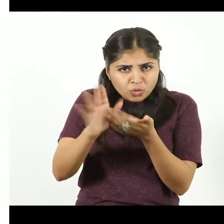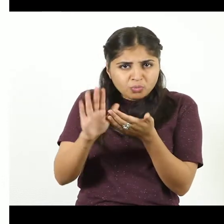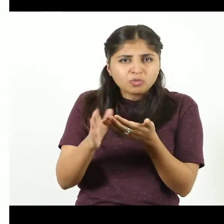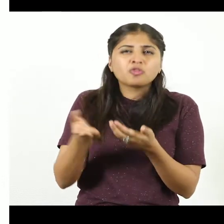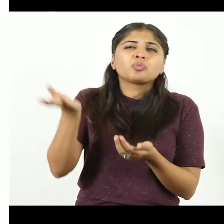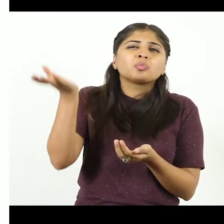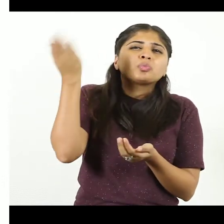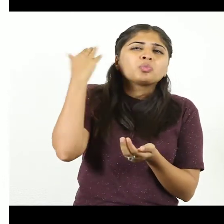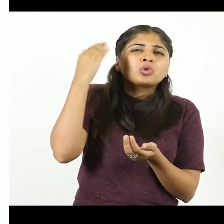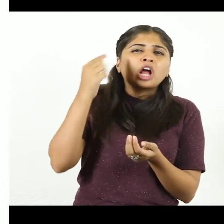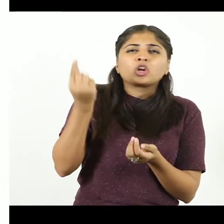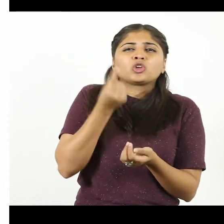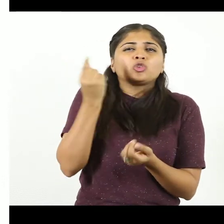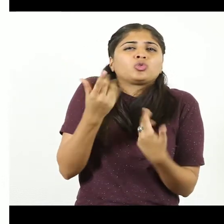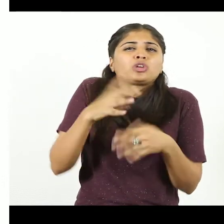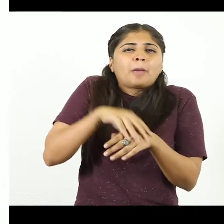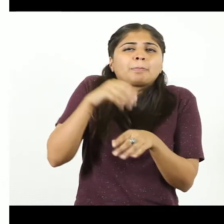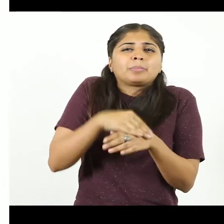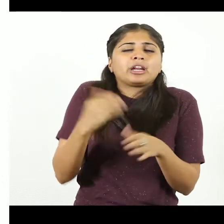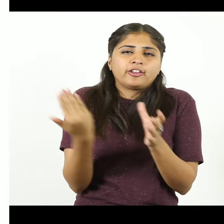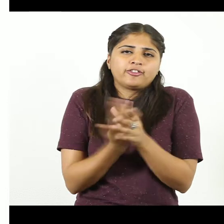Removing temporary internet files,